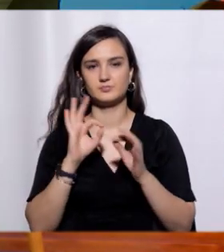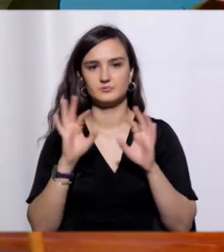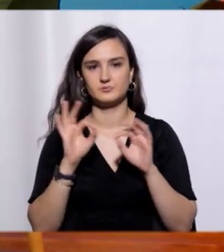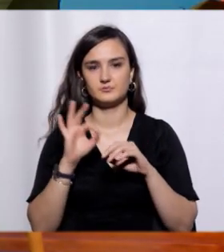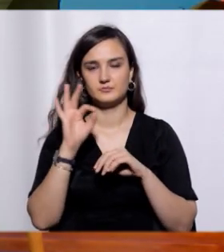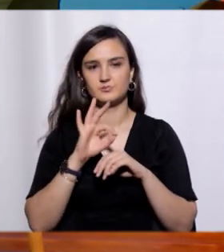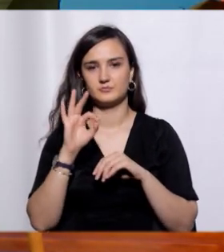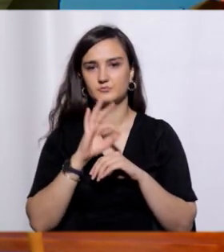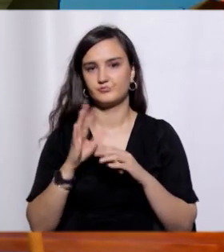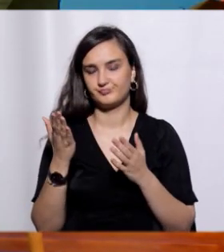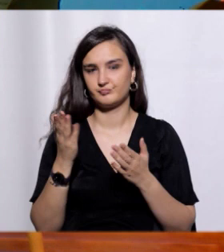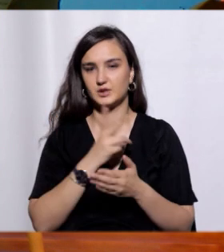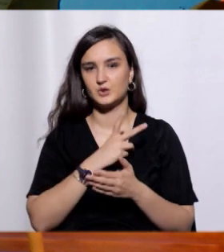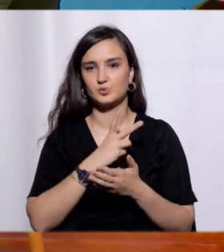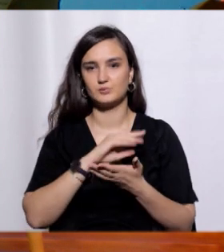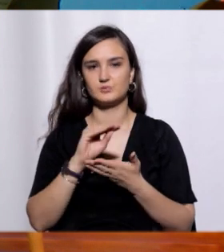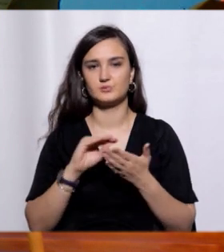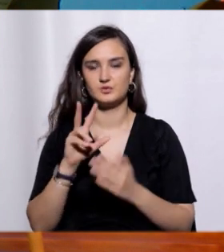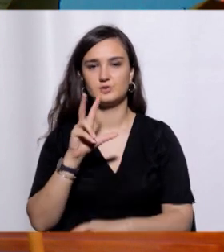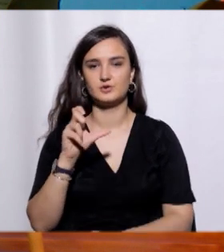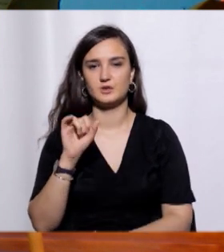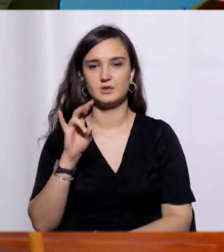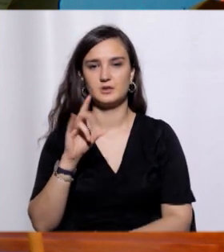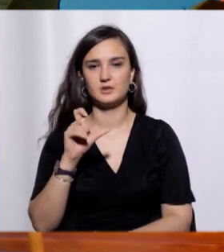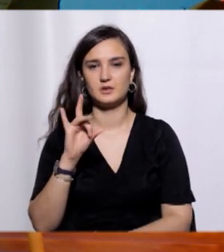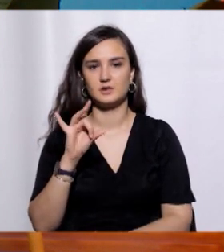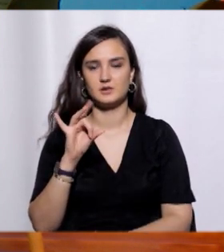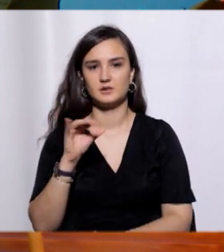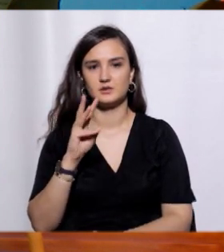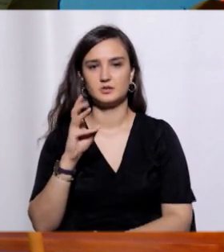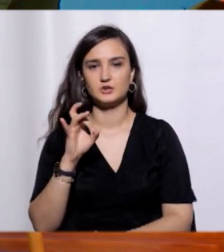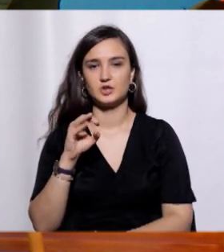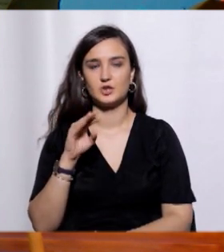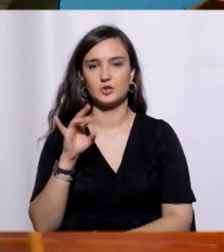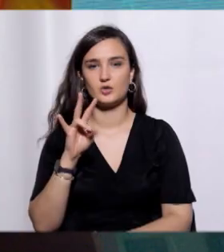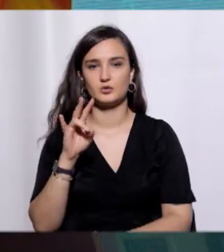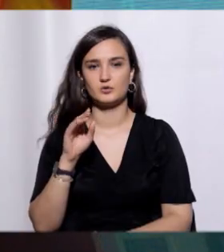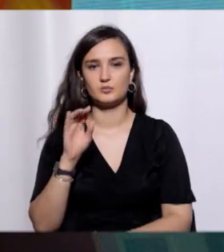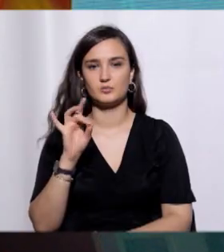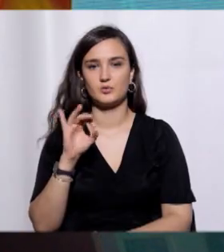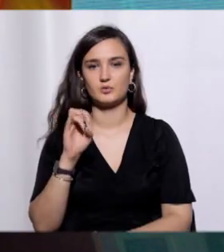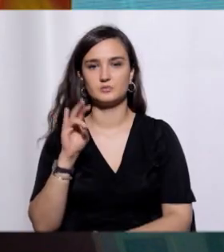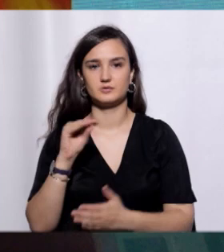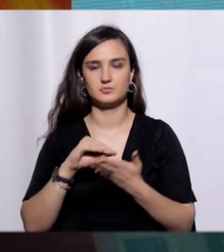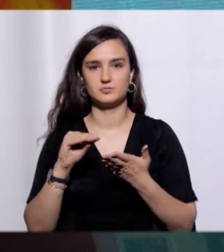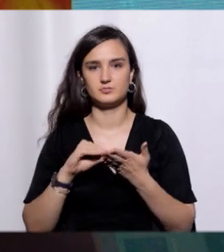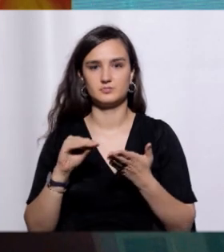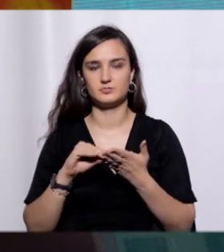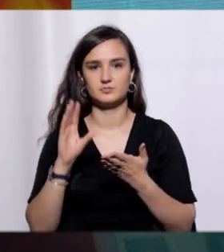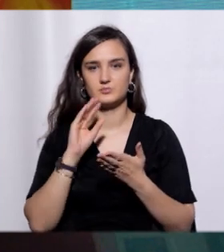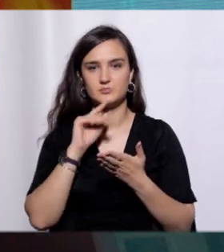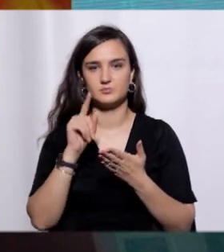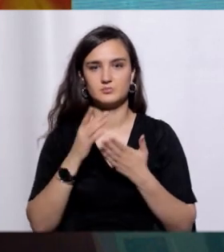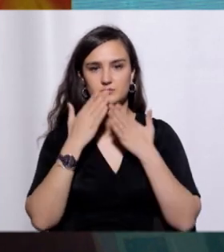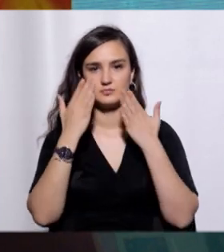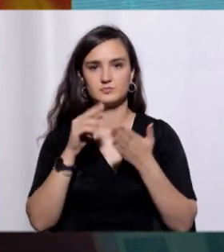about a classic British novel, Jane Eyre. By Charlotte Bronte. Well, how old were you when you read